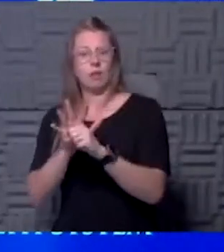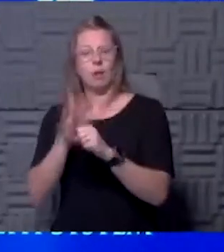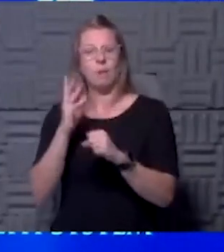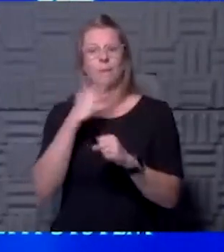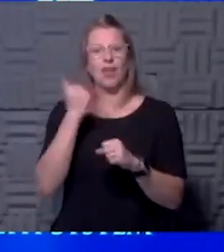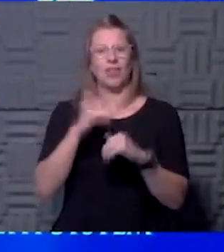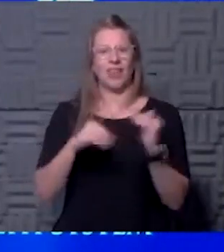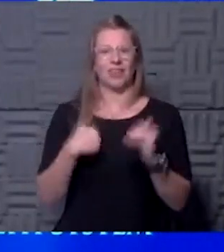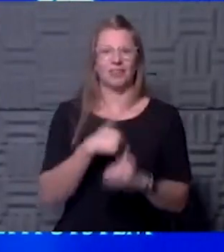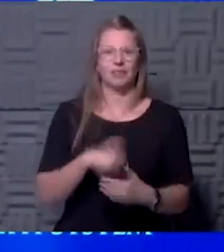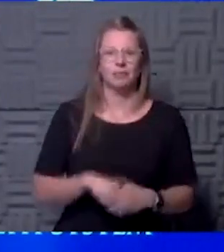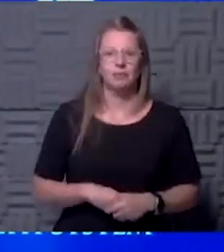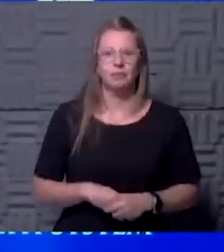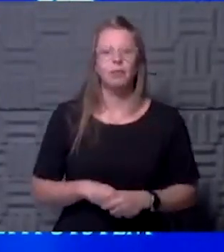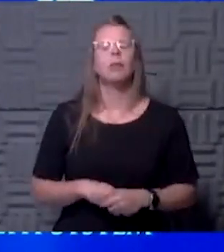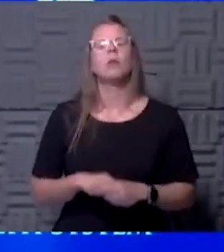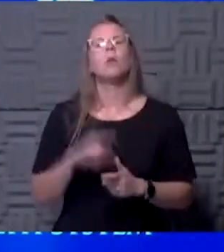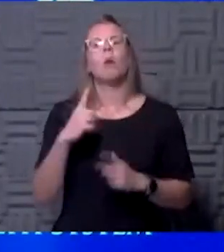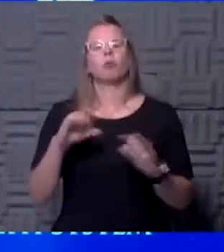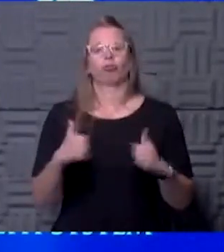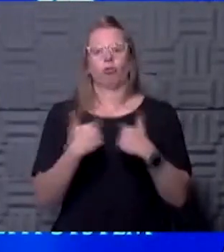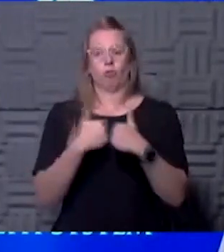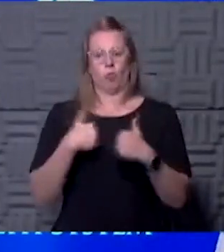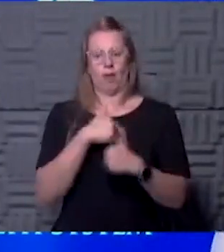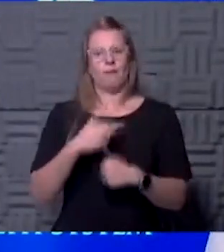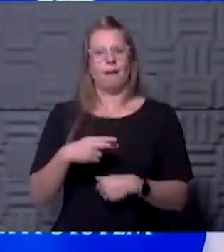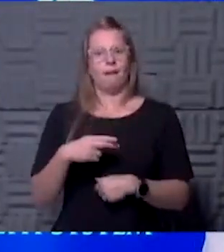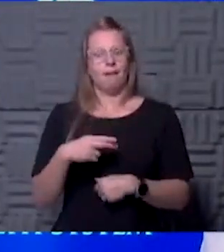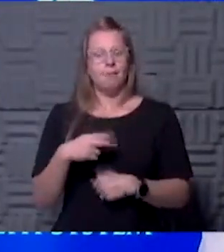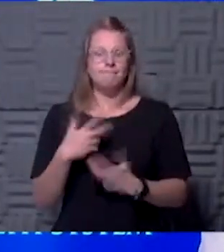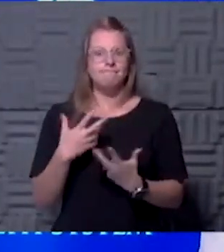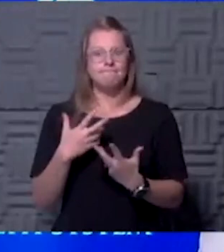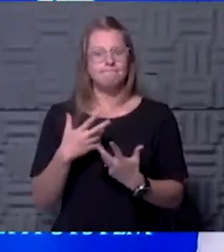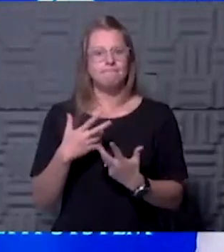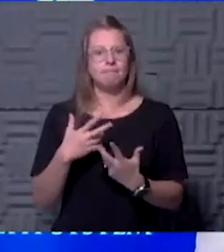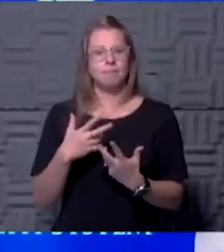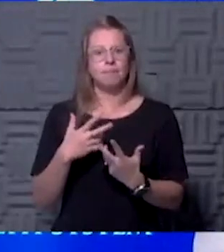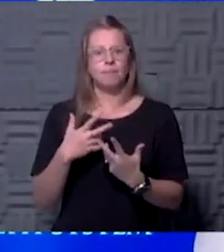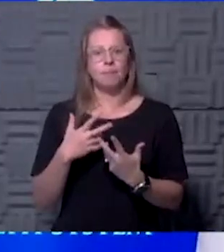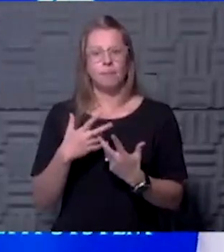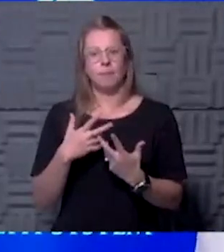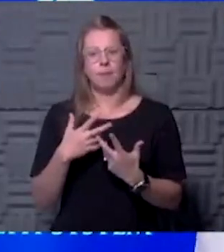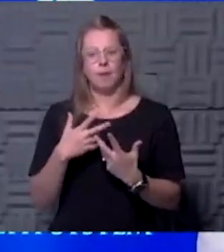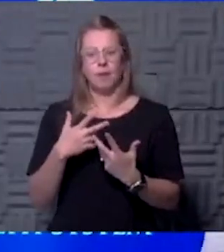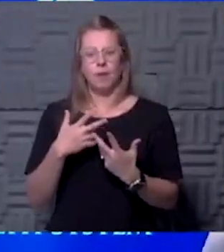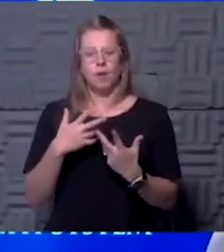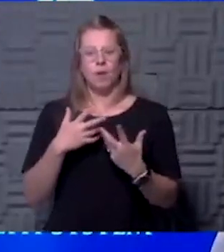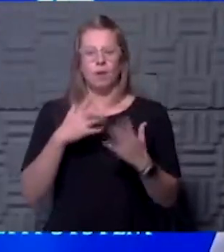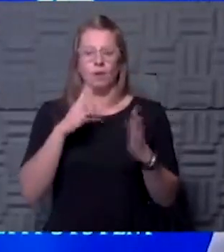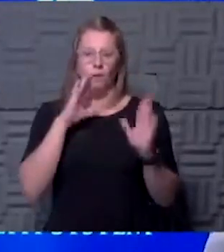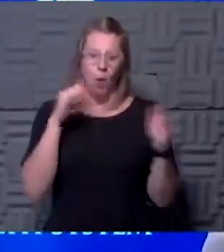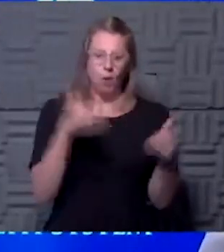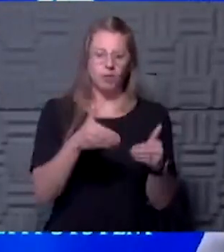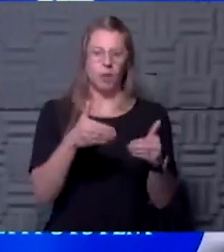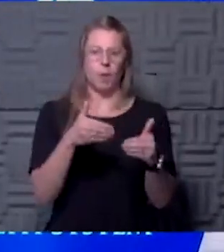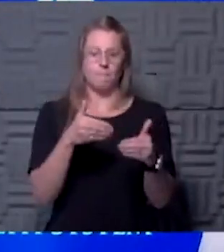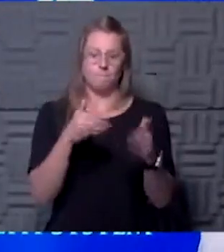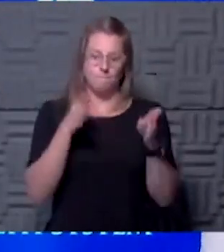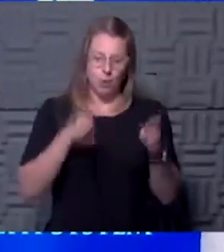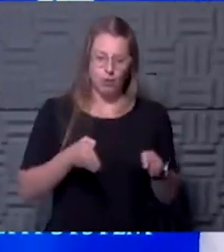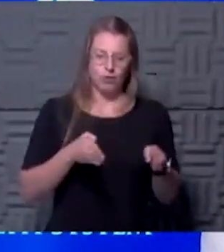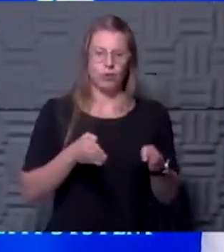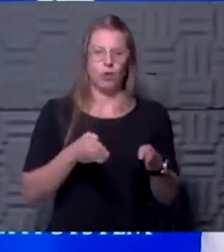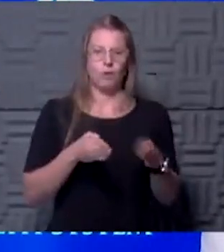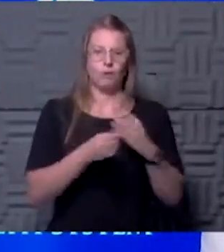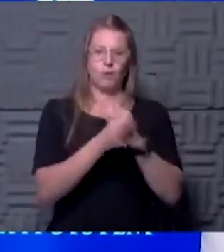And one of our challenges is because we have such a high regard for personal freedom and local